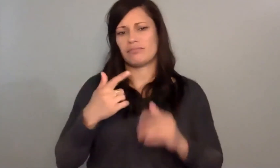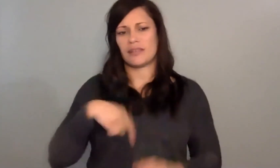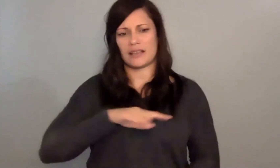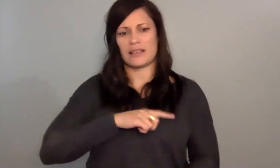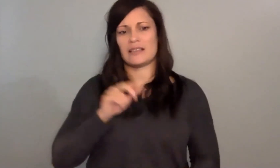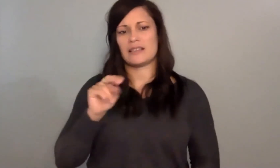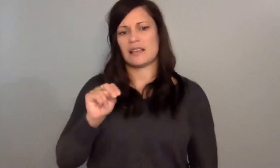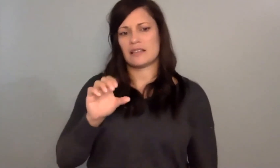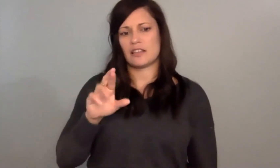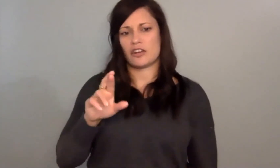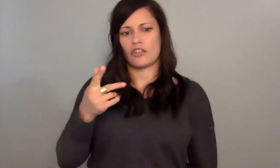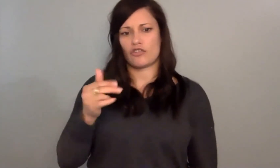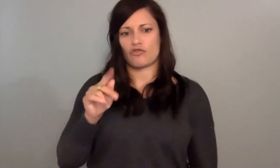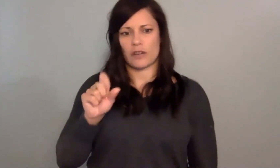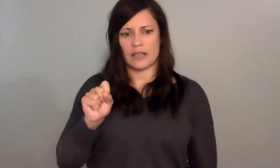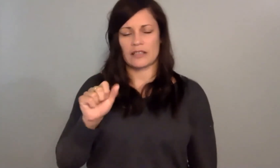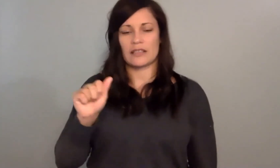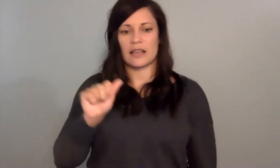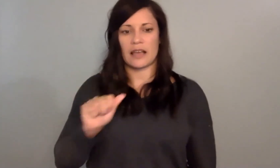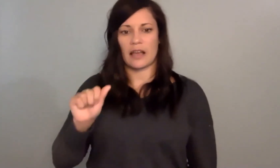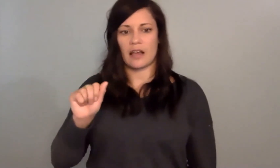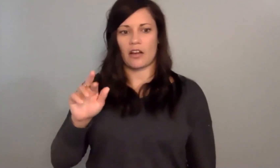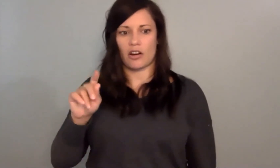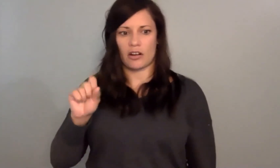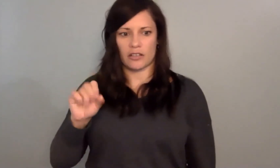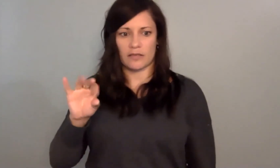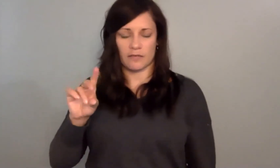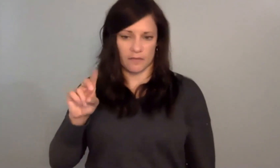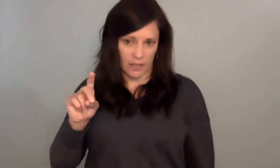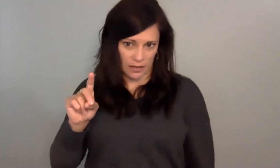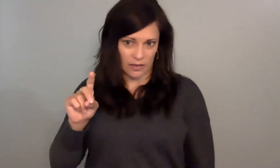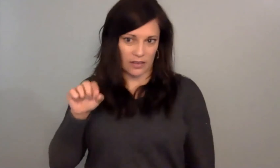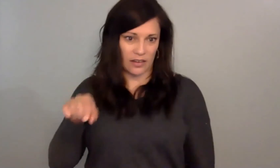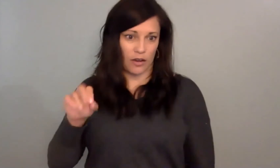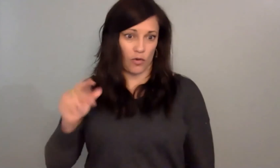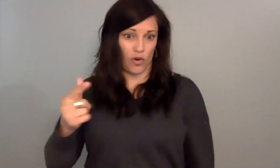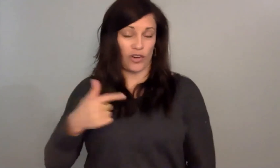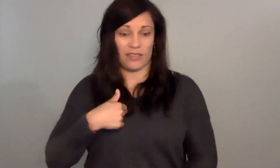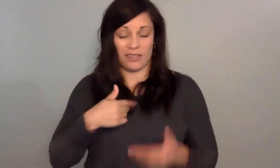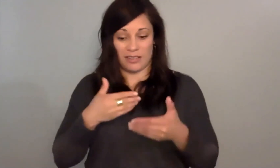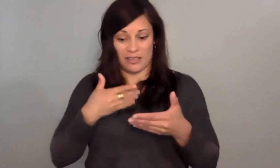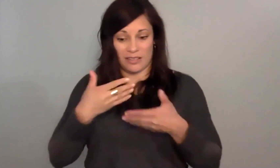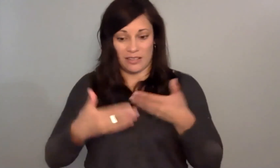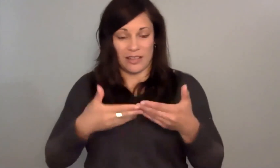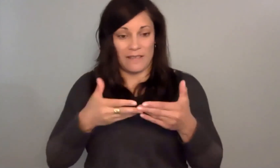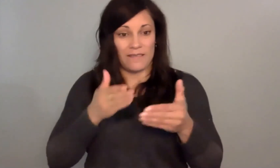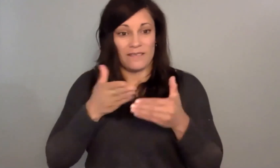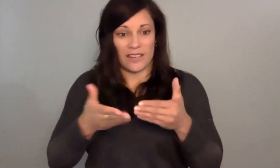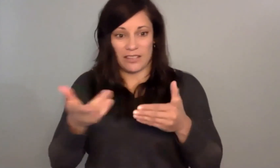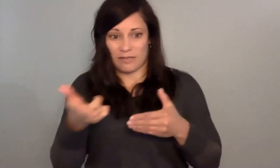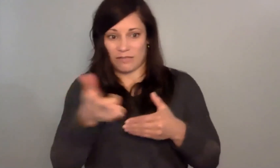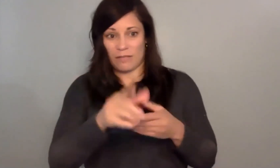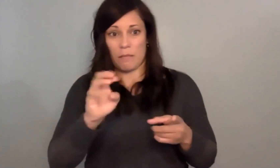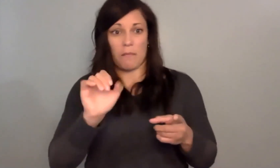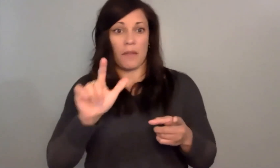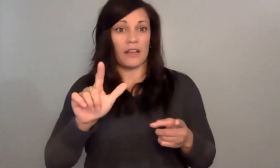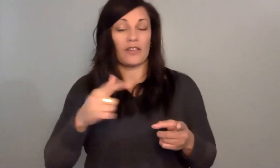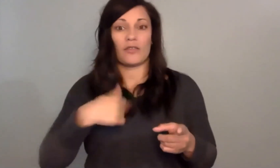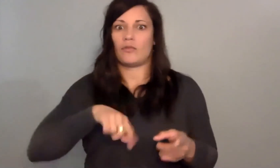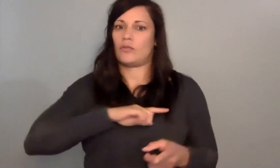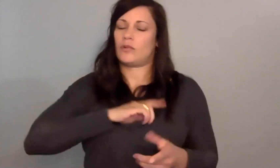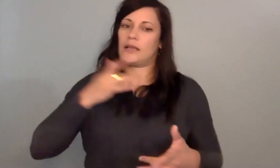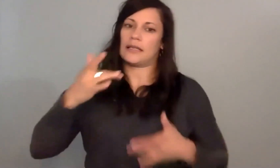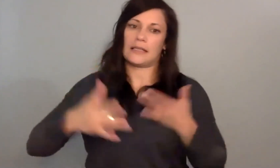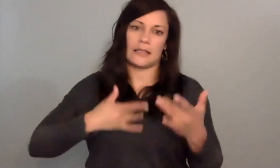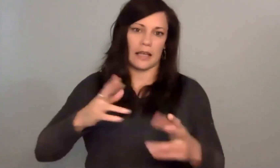ncrgrants@artsfund.org email. Thank you all. We are right about at our time, so I'm going to hand it back to Michael to close us out. We are incredibly excited and honored